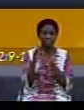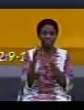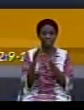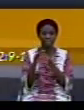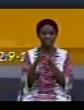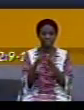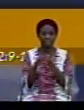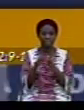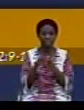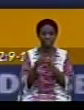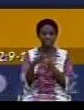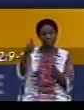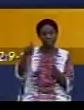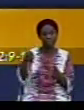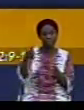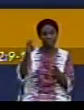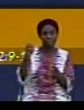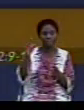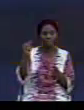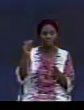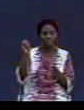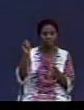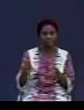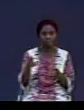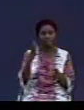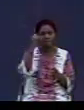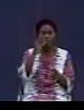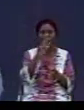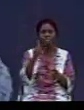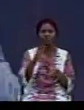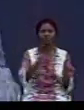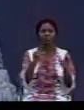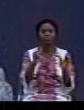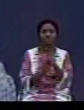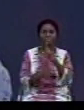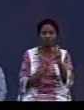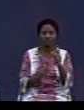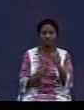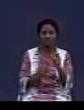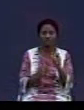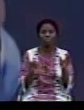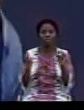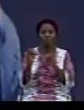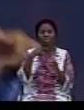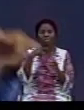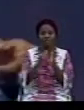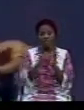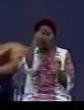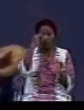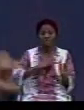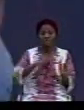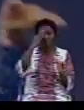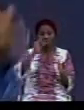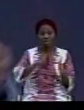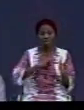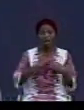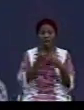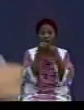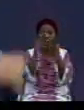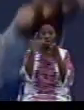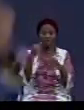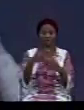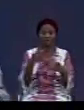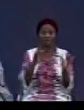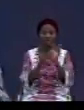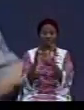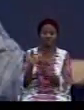because I know, I've mentioned the name of Jesus, and I know the name of Jesus must transform